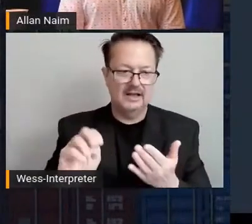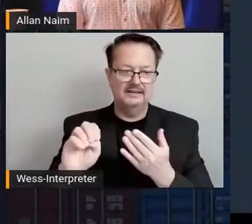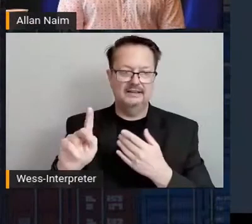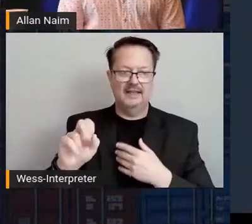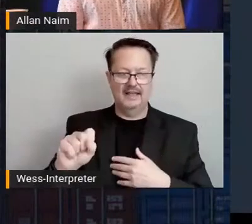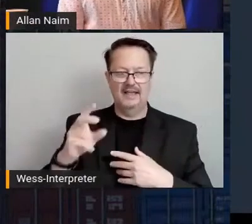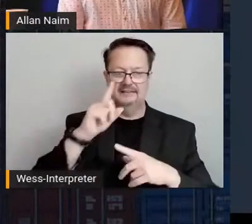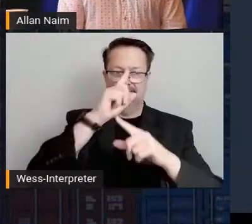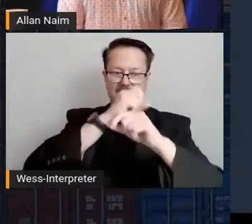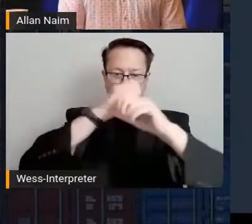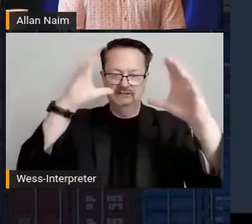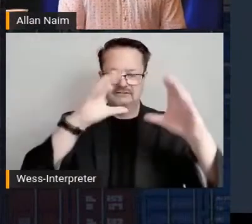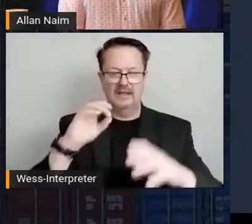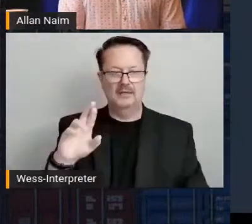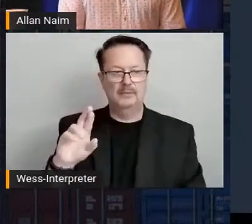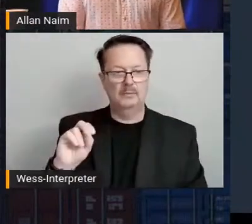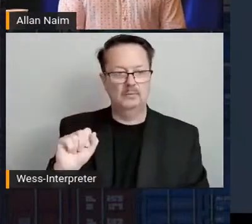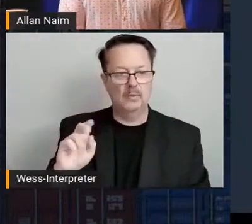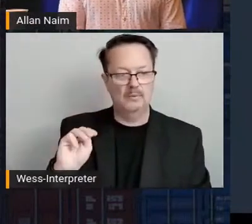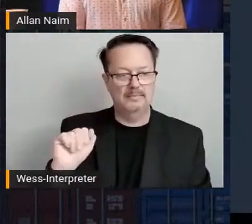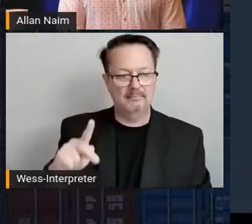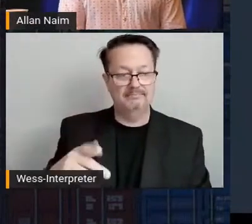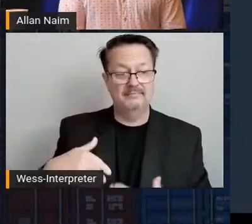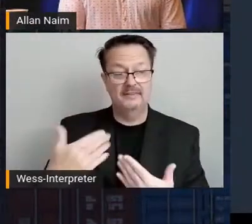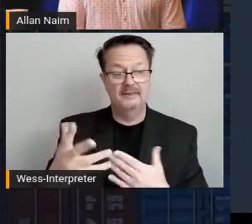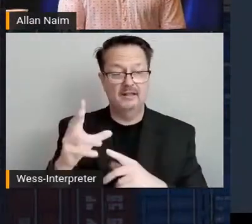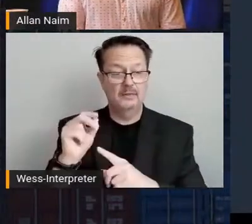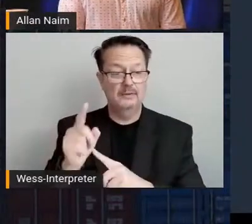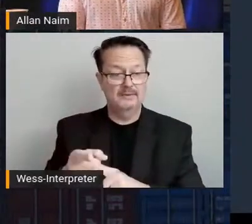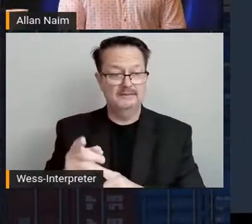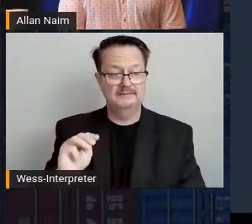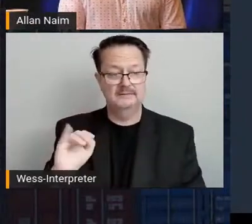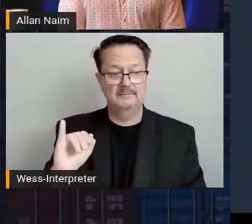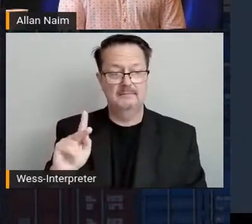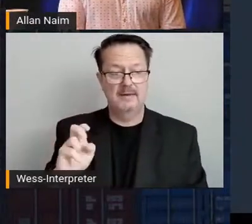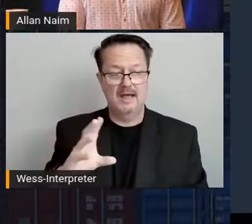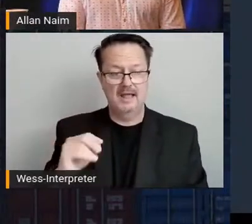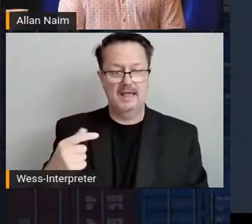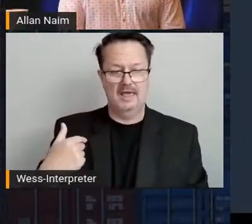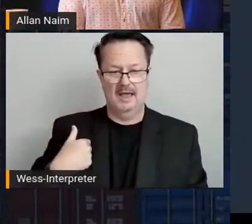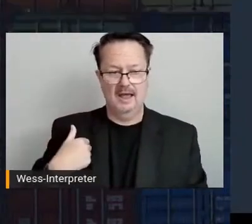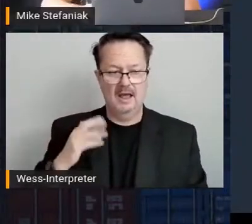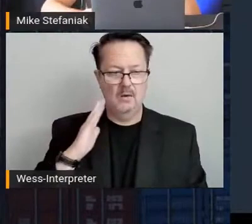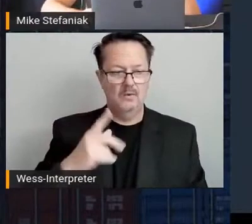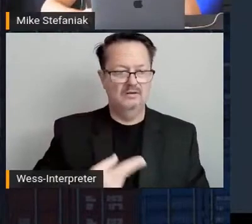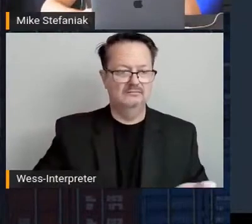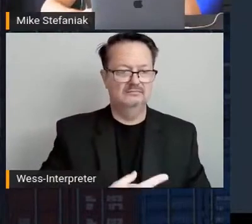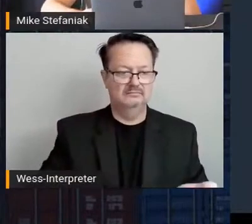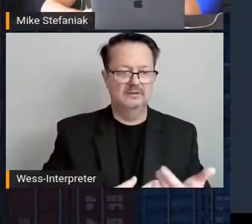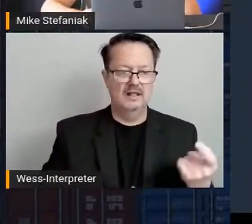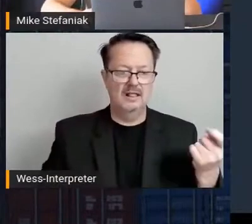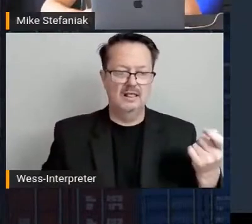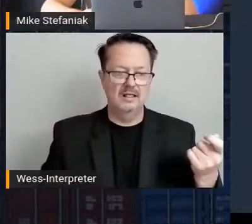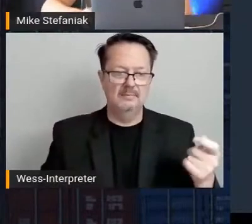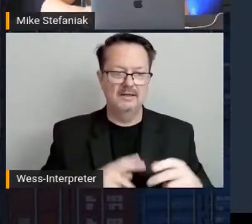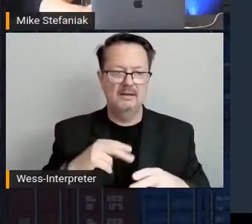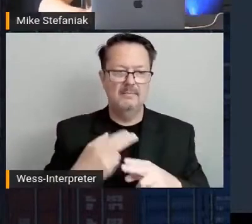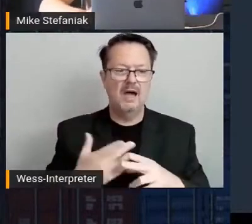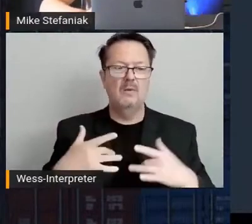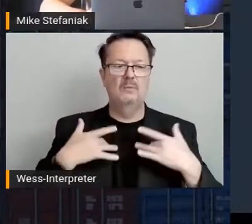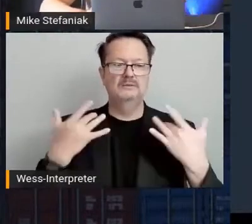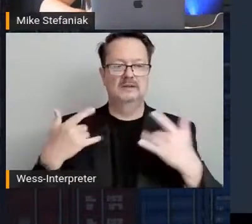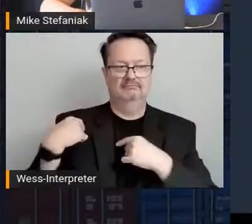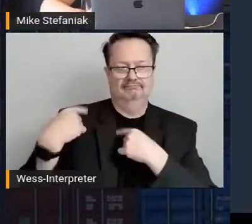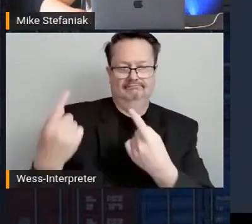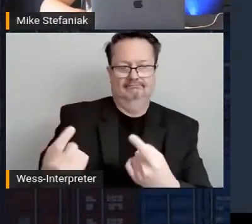roadmap. In the next 30 minutes, Mike and I are going to talk a bit about what we've been up to over the last